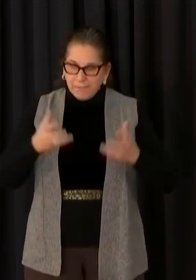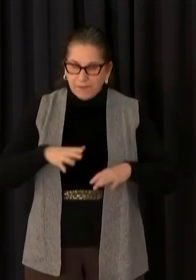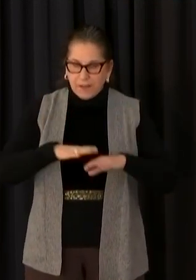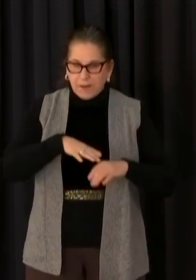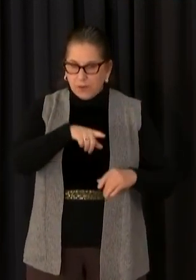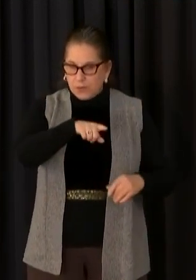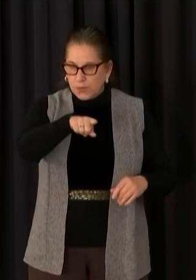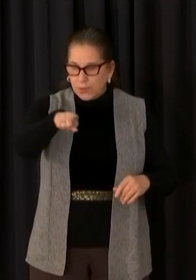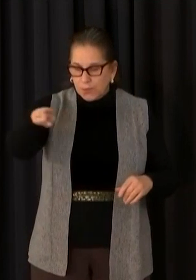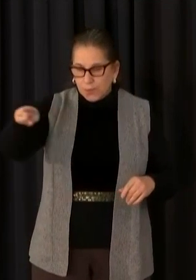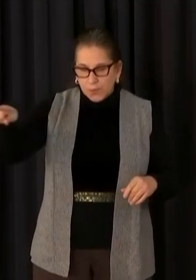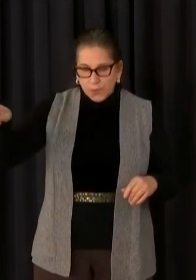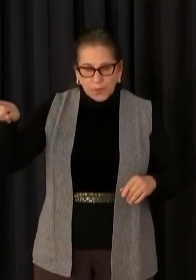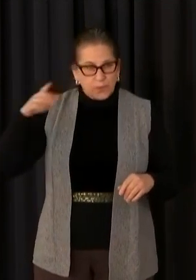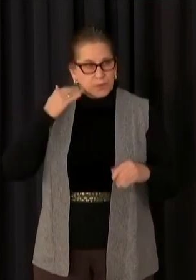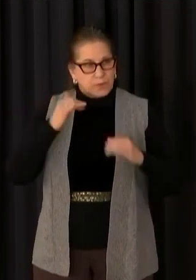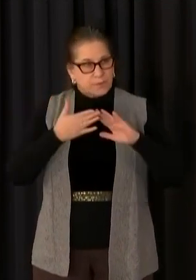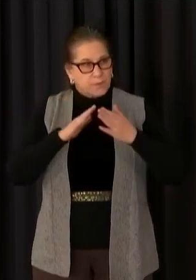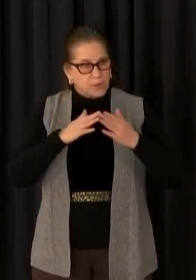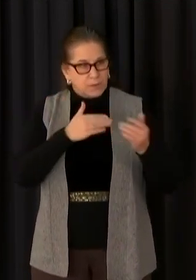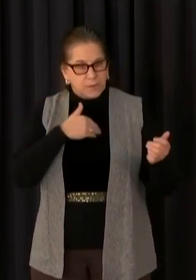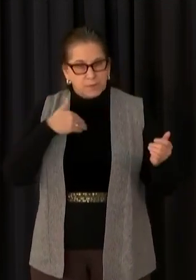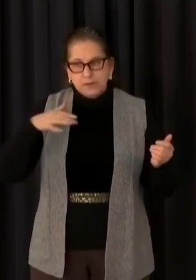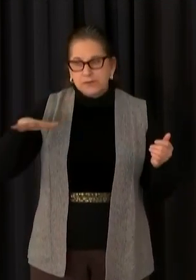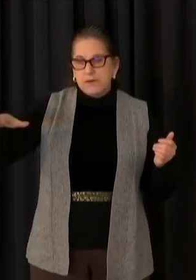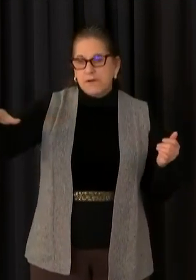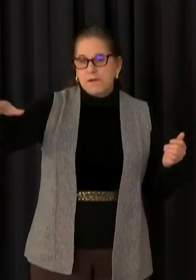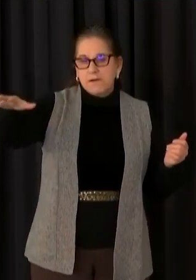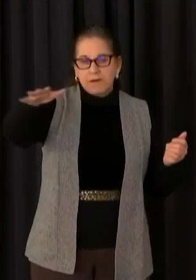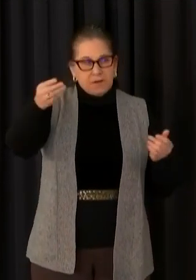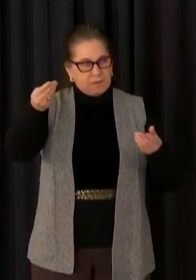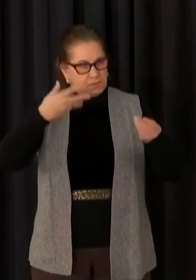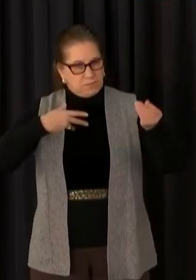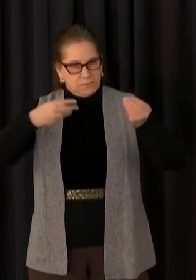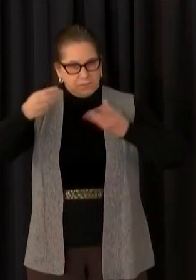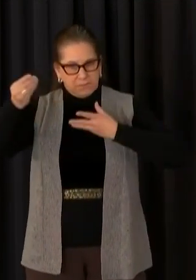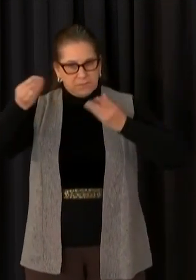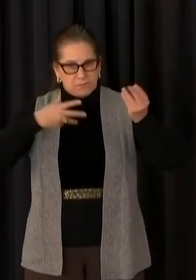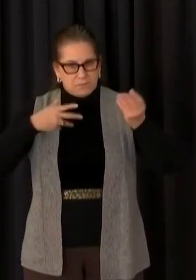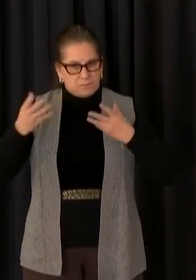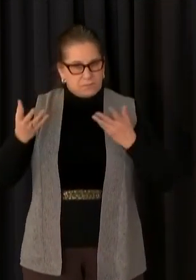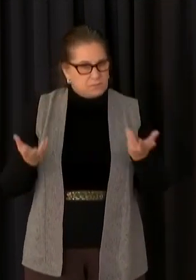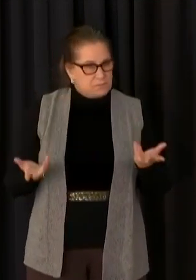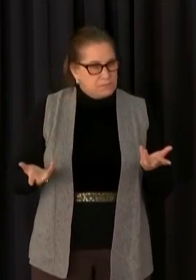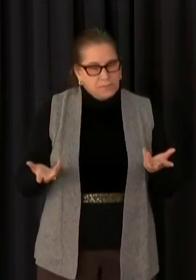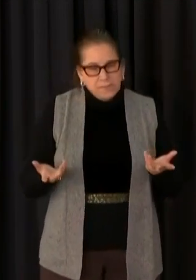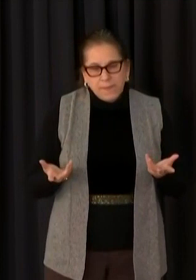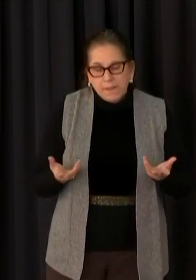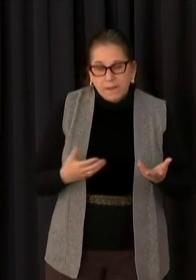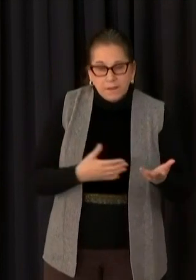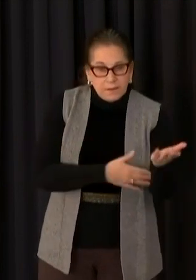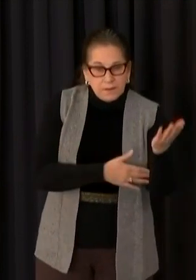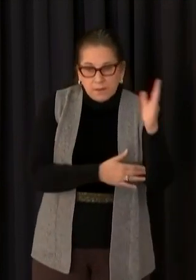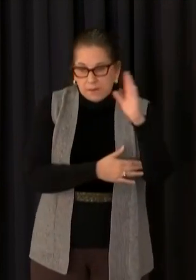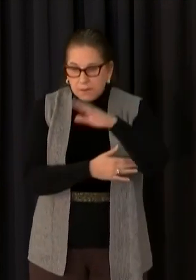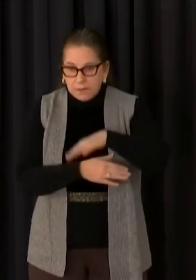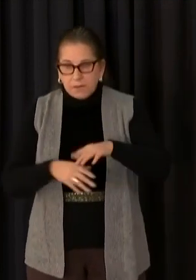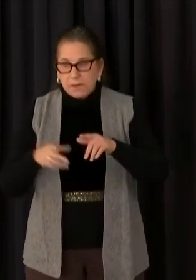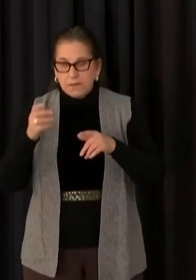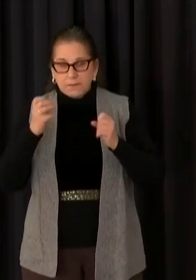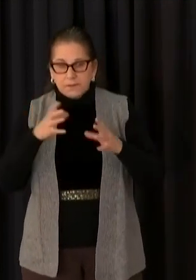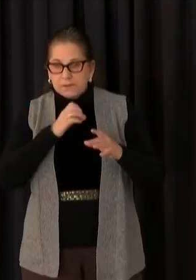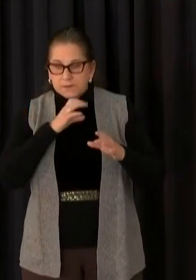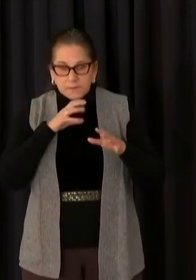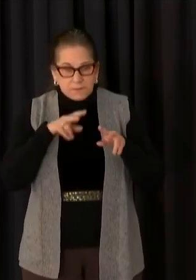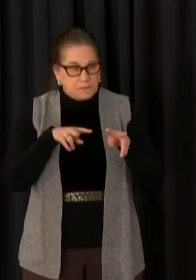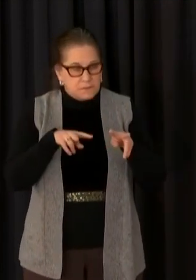of our community members watch your morning, noon, afternoon, evening coverage and